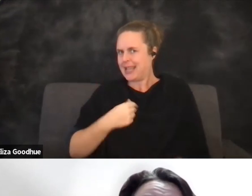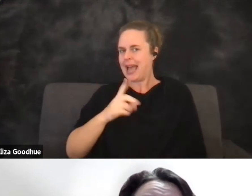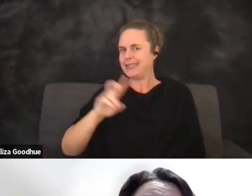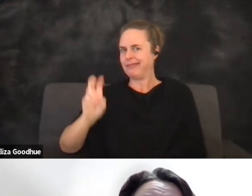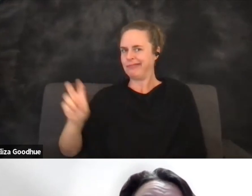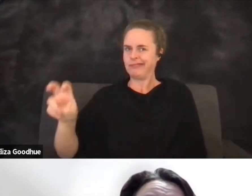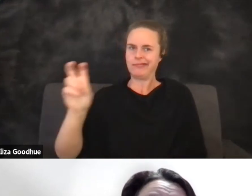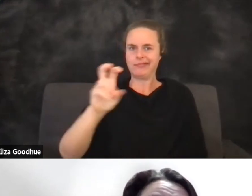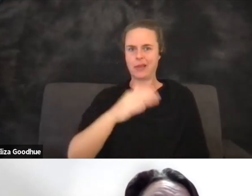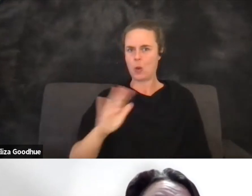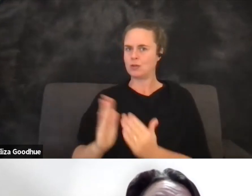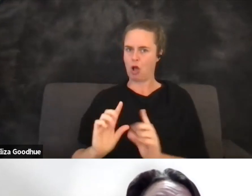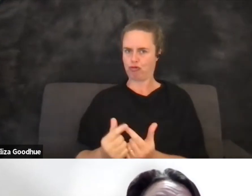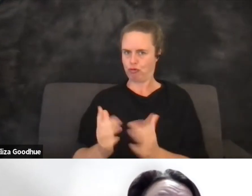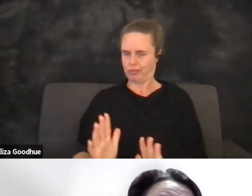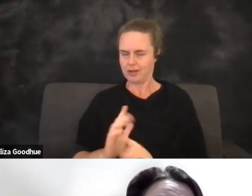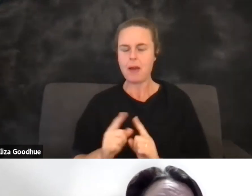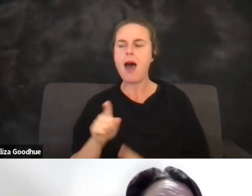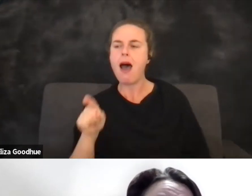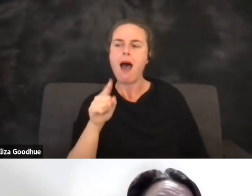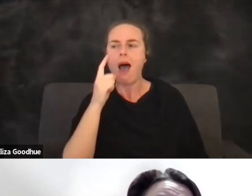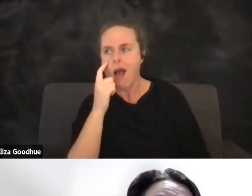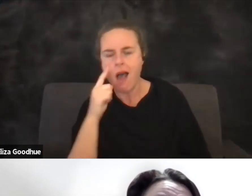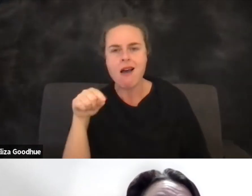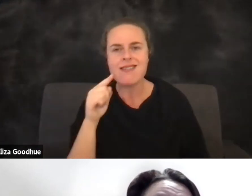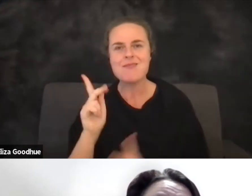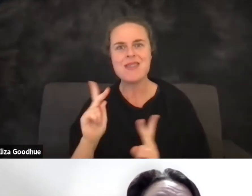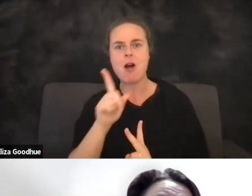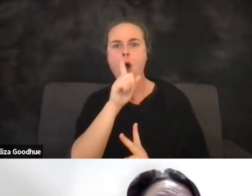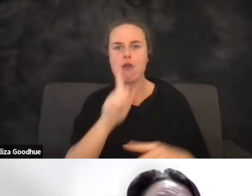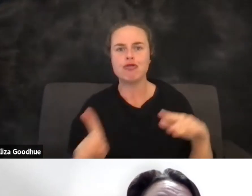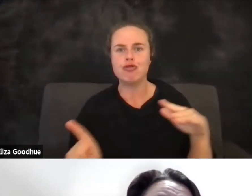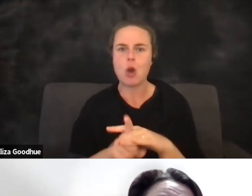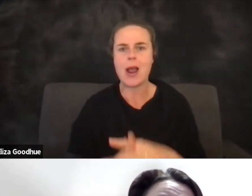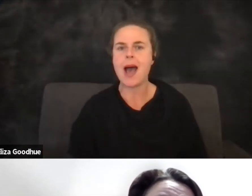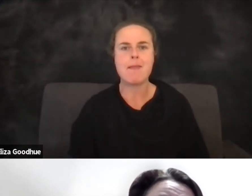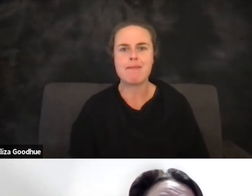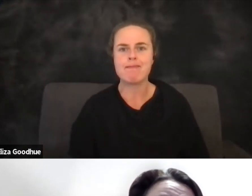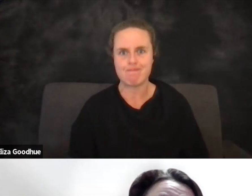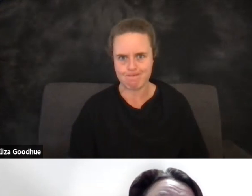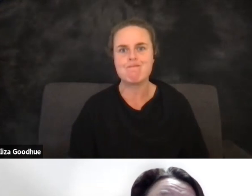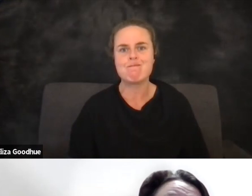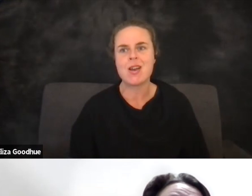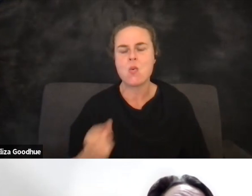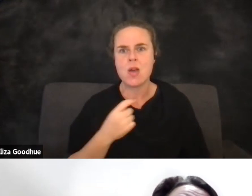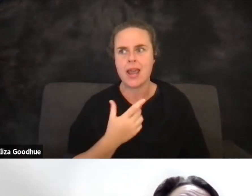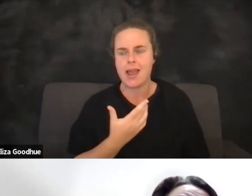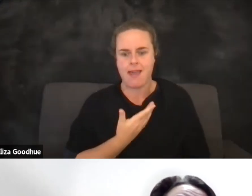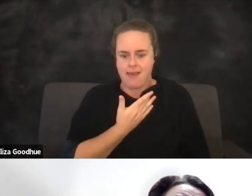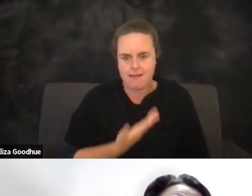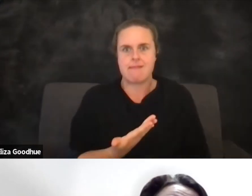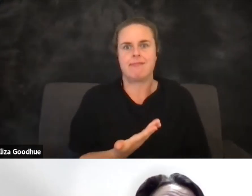really the excited that people are showing up, right? That people are coming and being present with all of the stuff